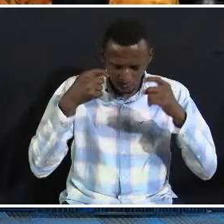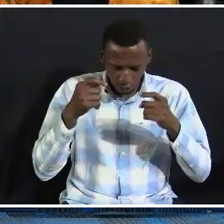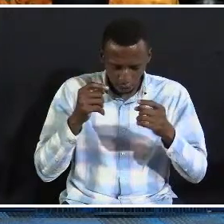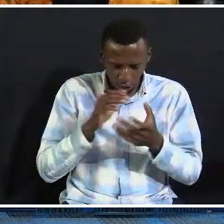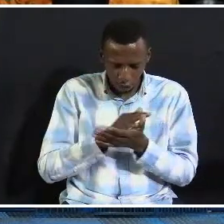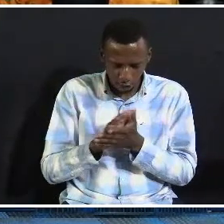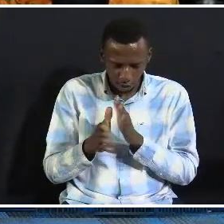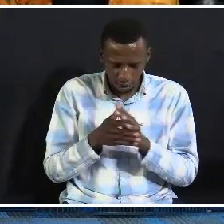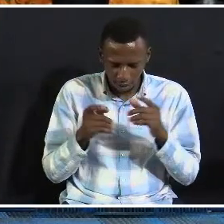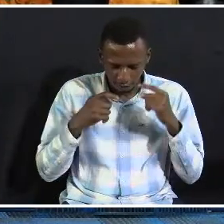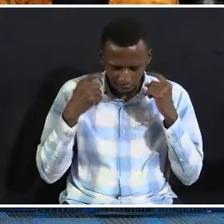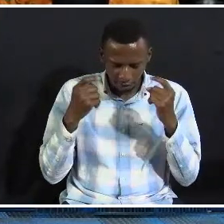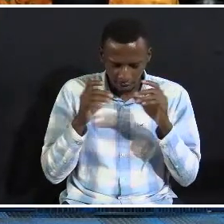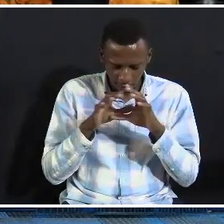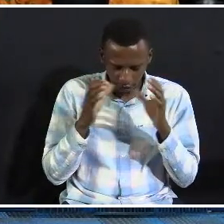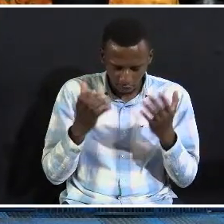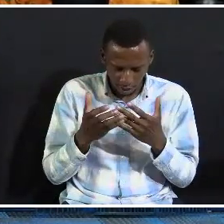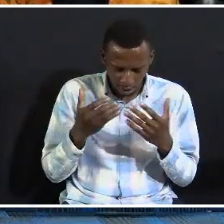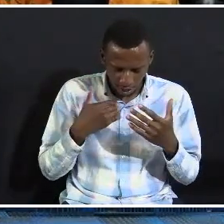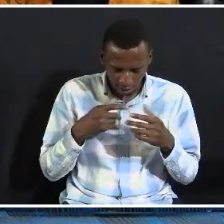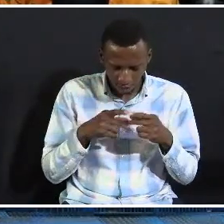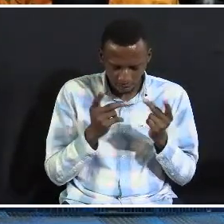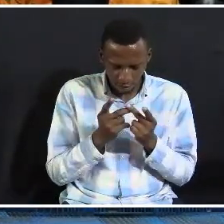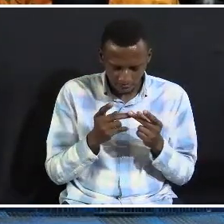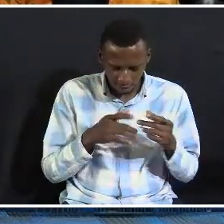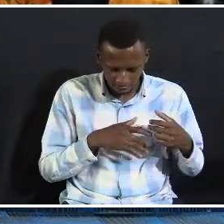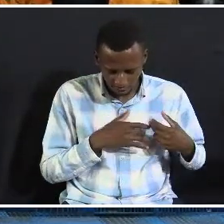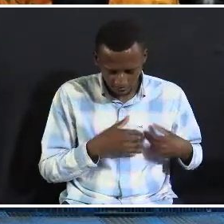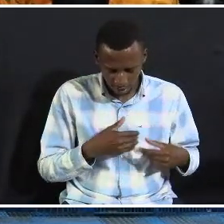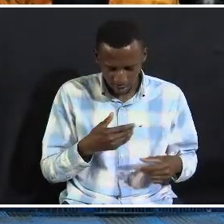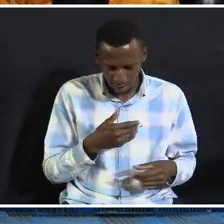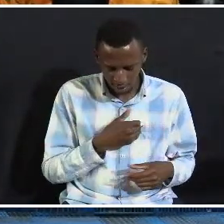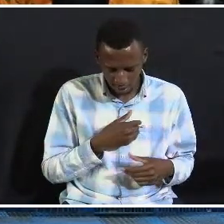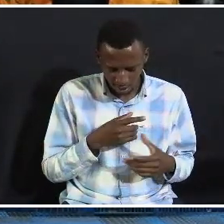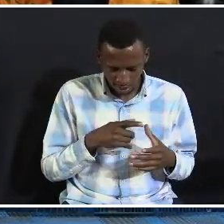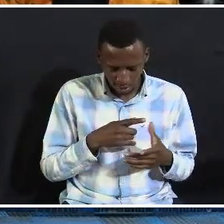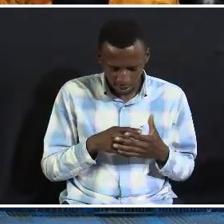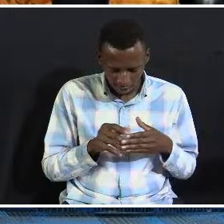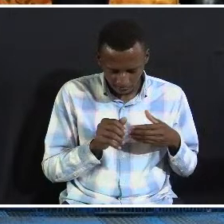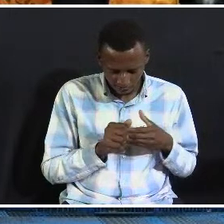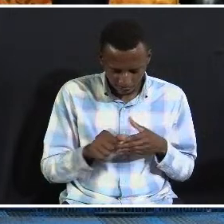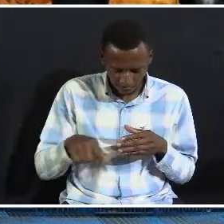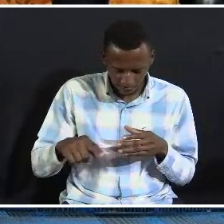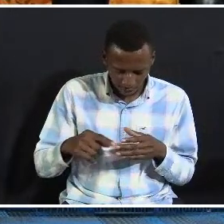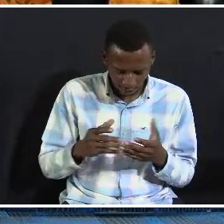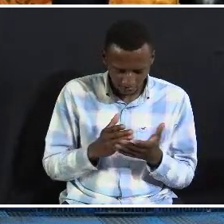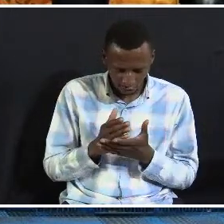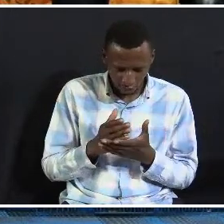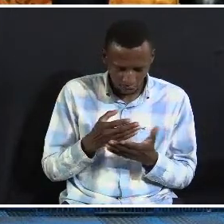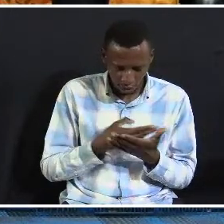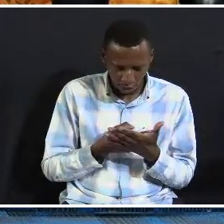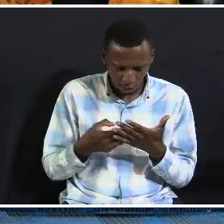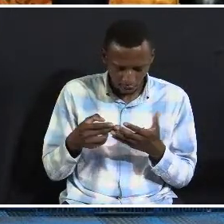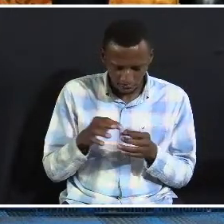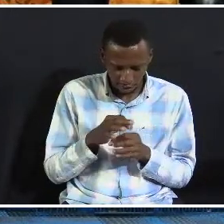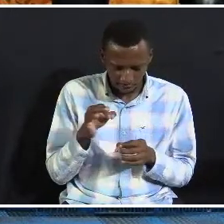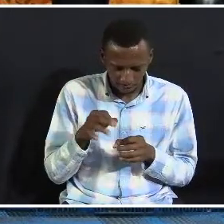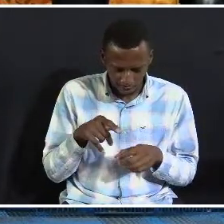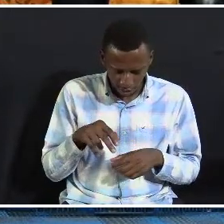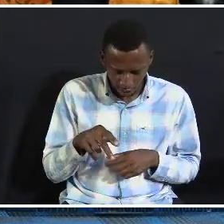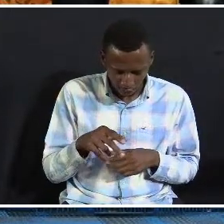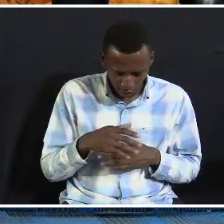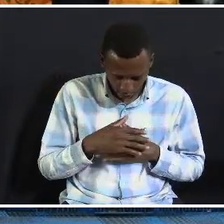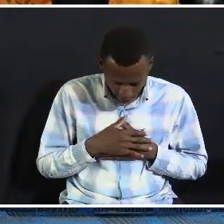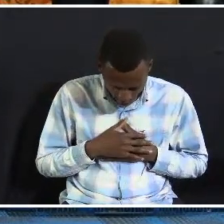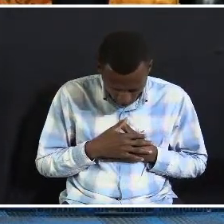you will have place in our hearts, and then guide us through the power of the Holy Spirit that we may walk humbly and the